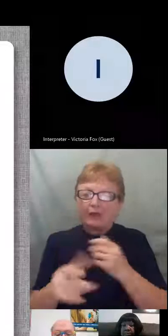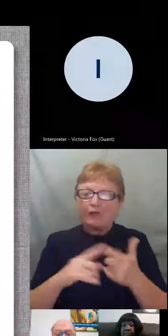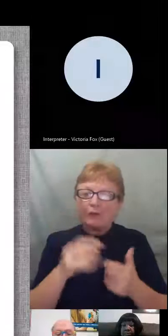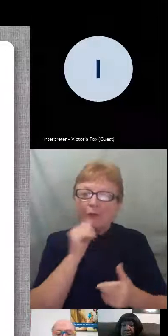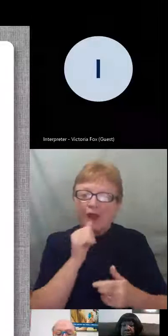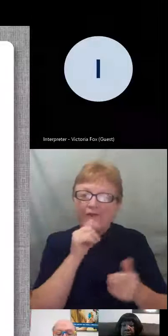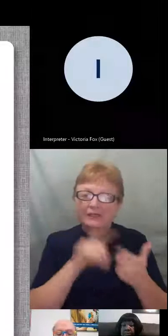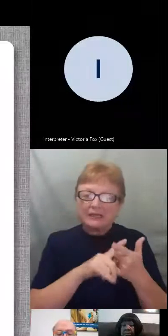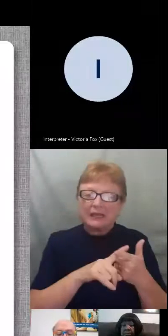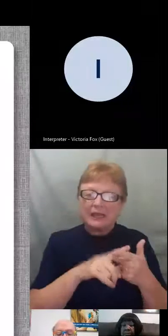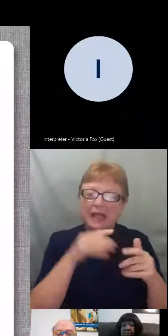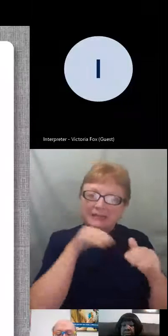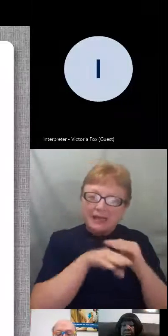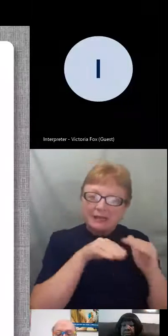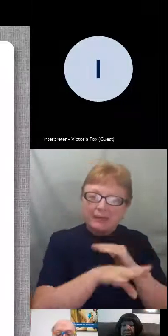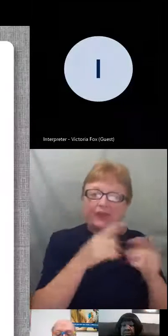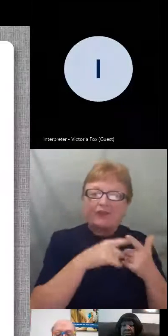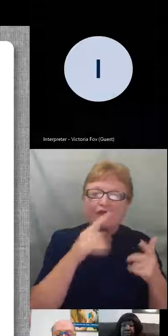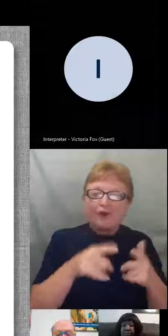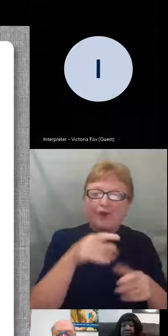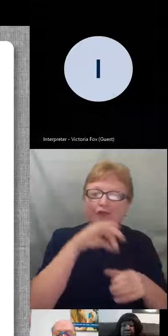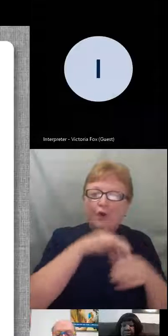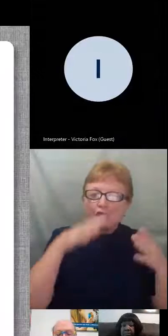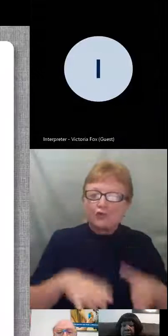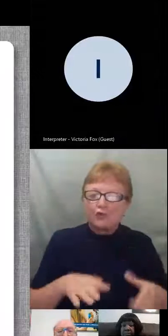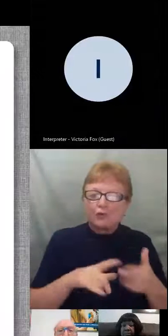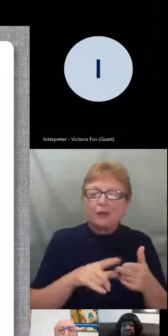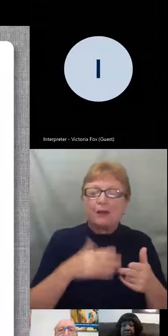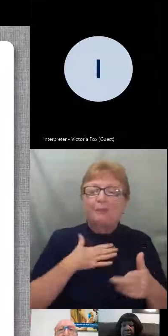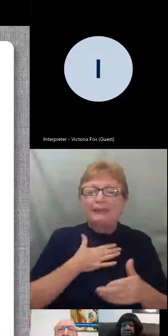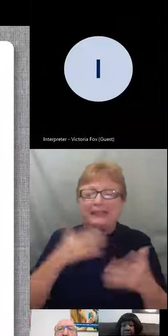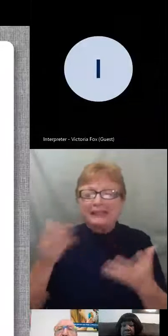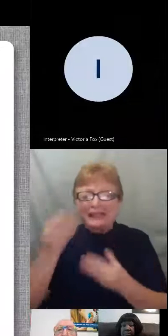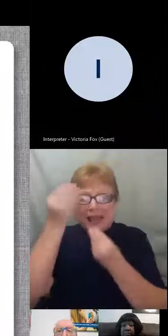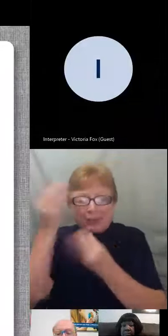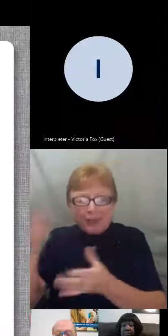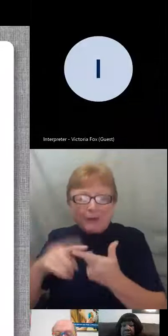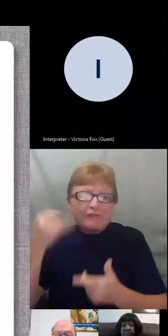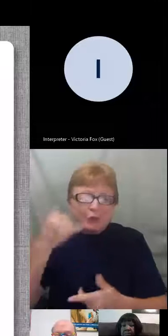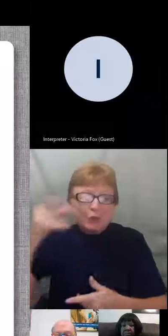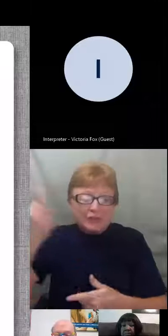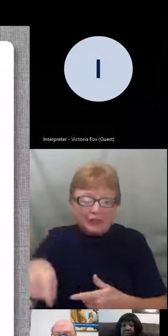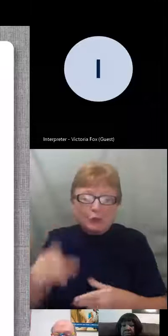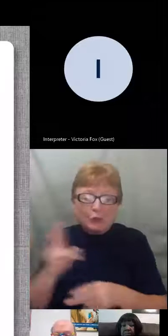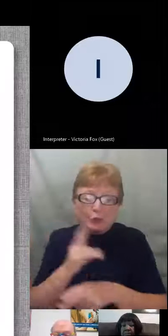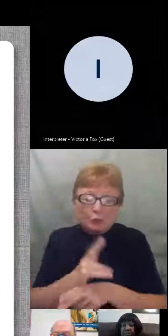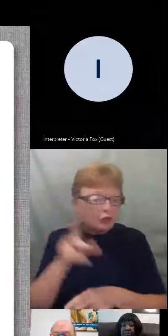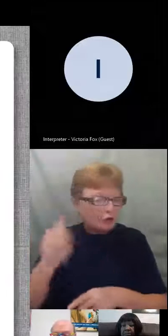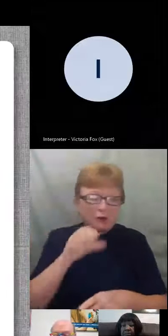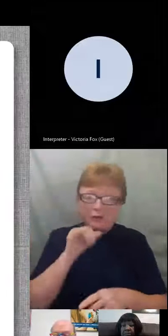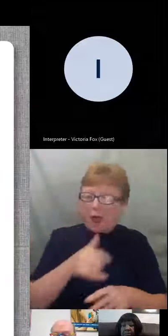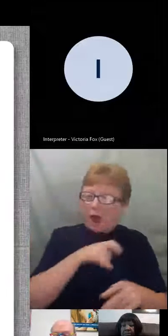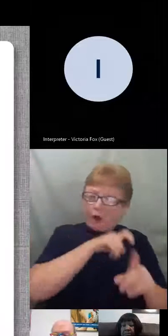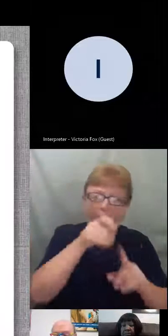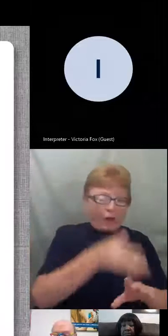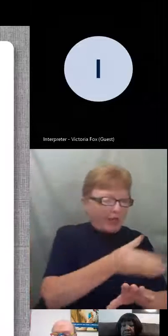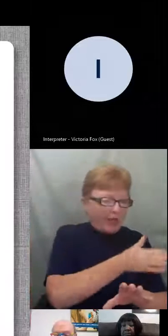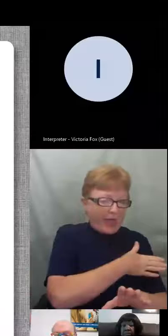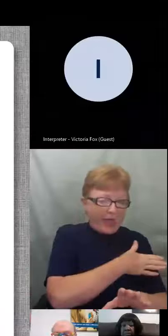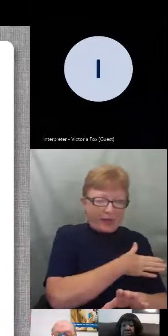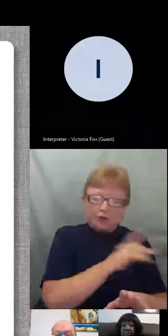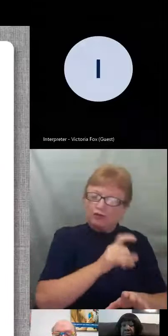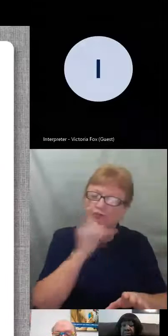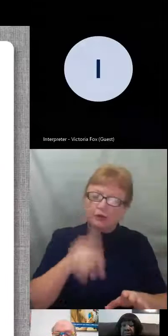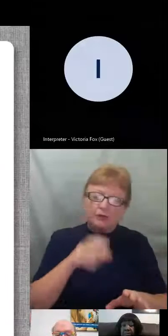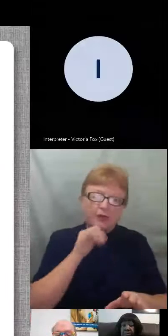election worker if you need to use a voter assist terminal. You should not have to call ahead to make sure that your polling place